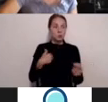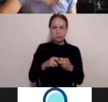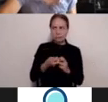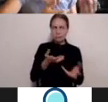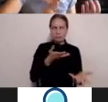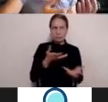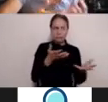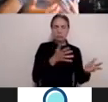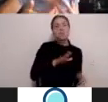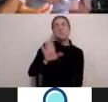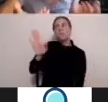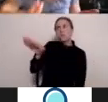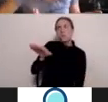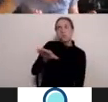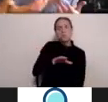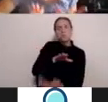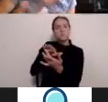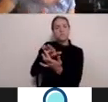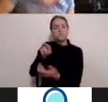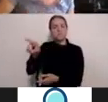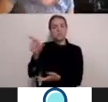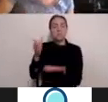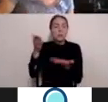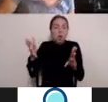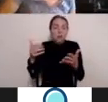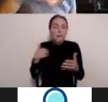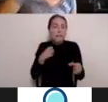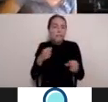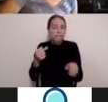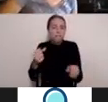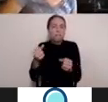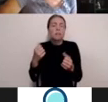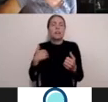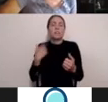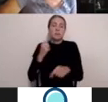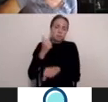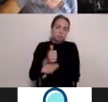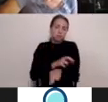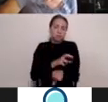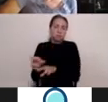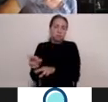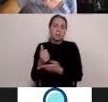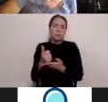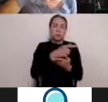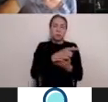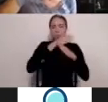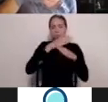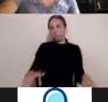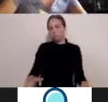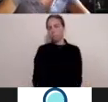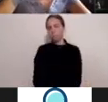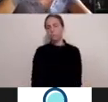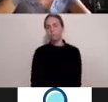have a strategy already in place or that they could develop to try to overcome some of those issues that you're facing.